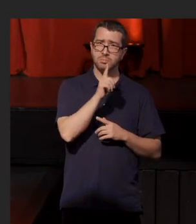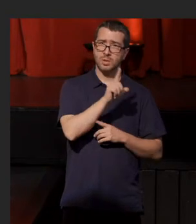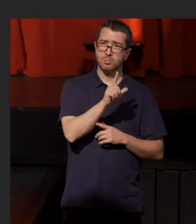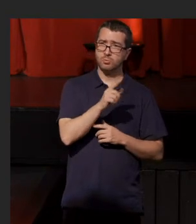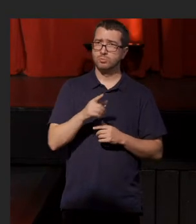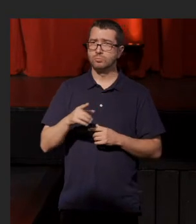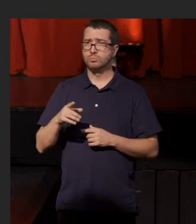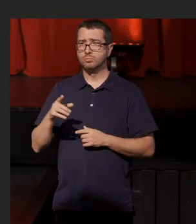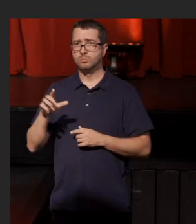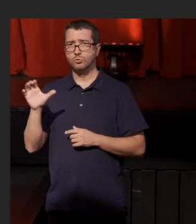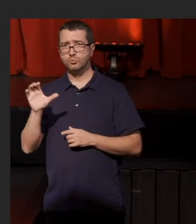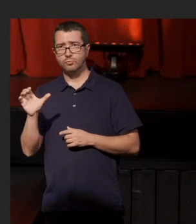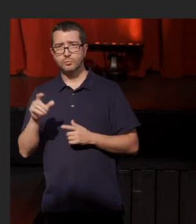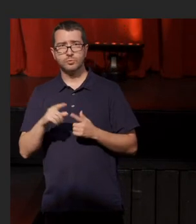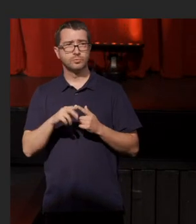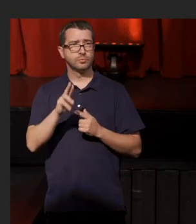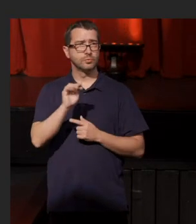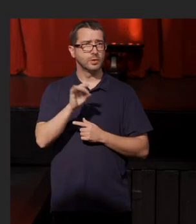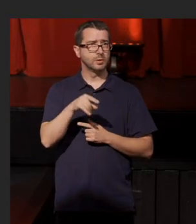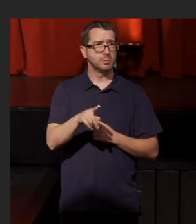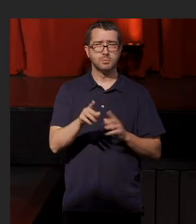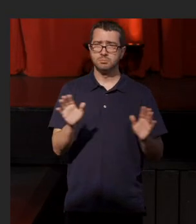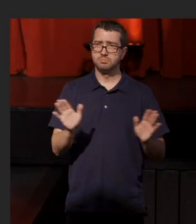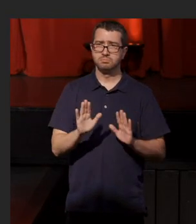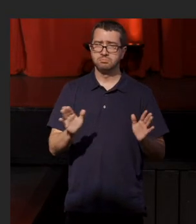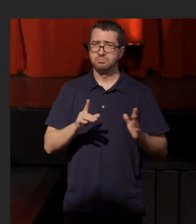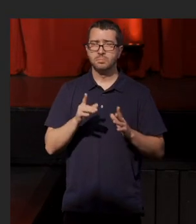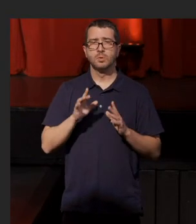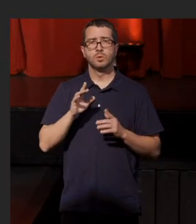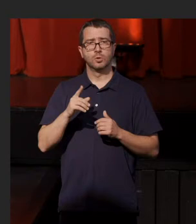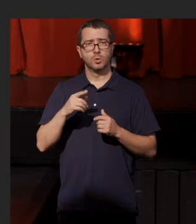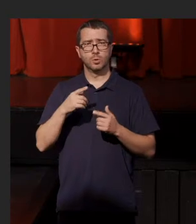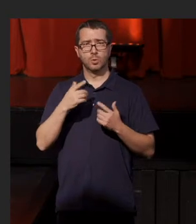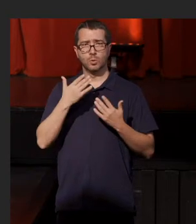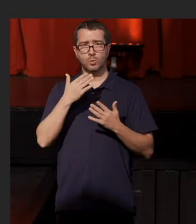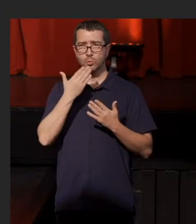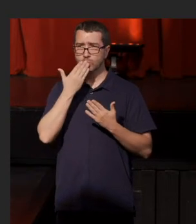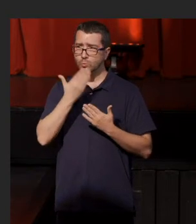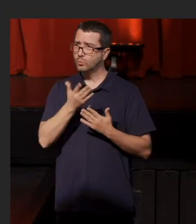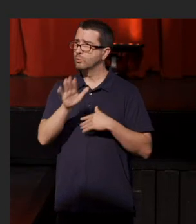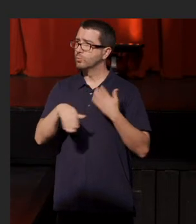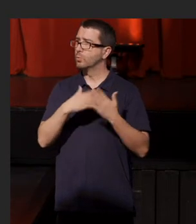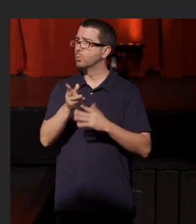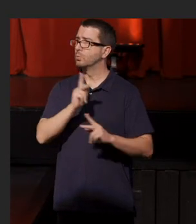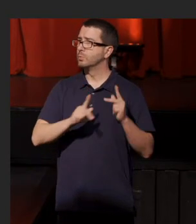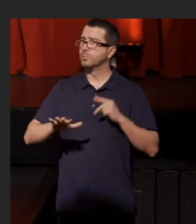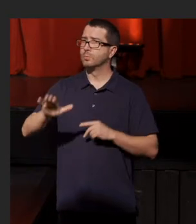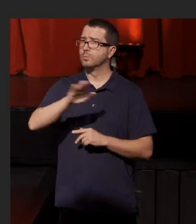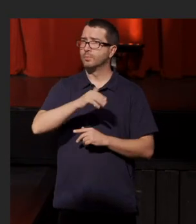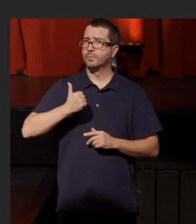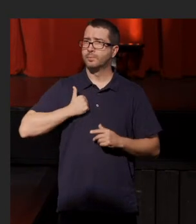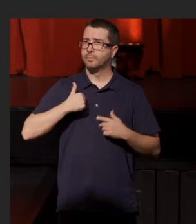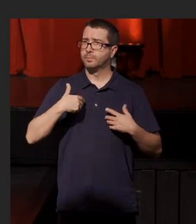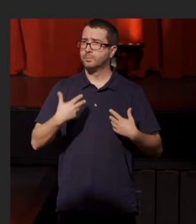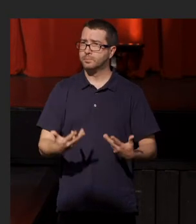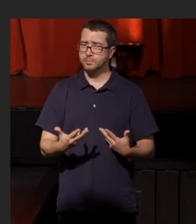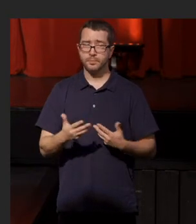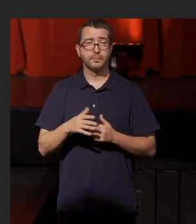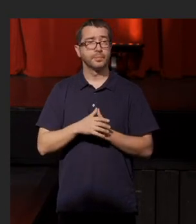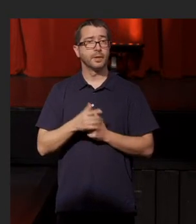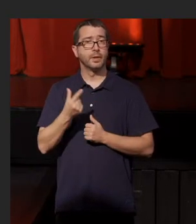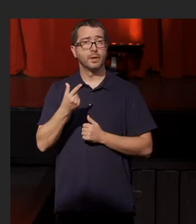common good before partisan interests. And George, looking around